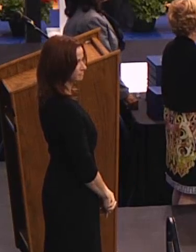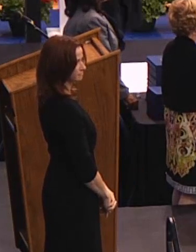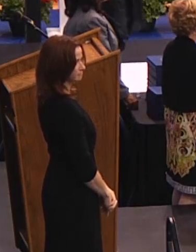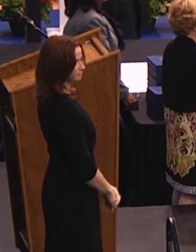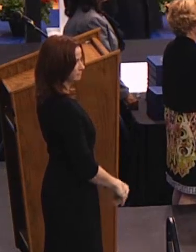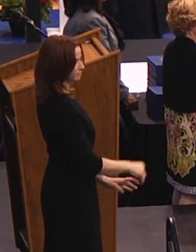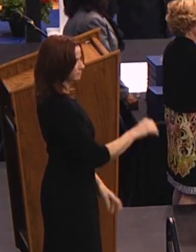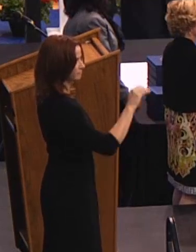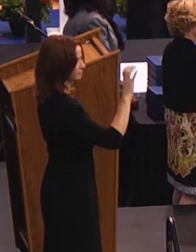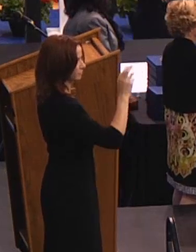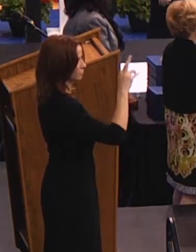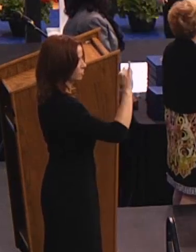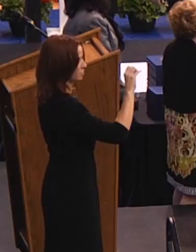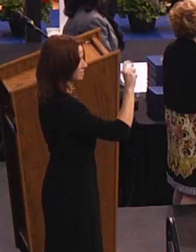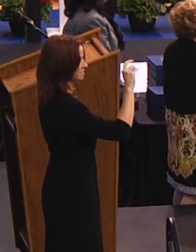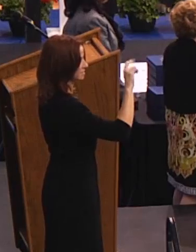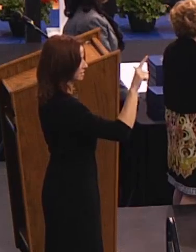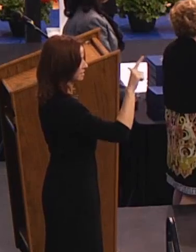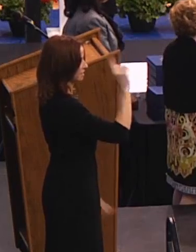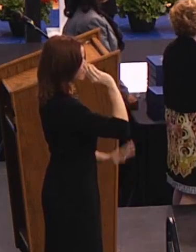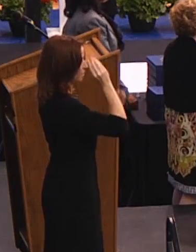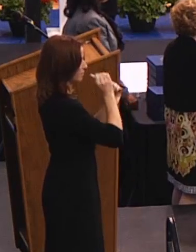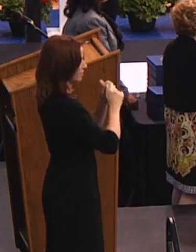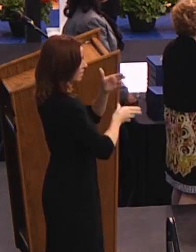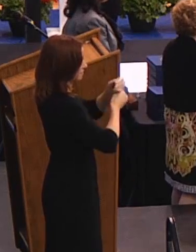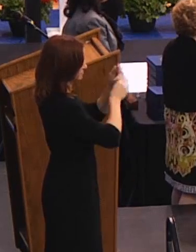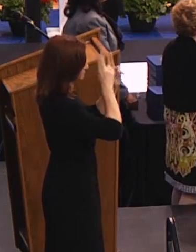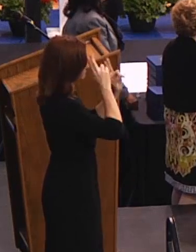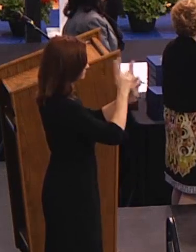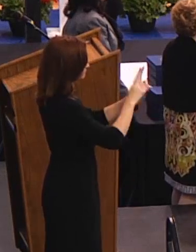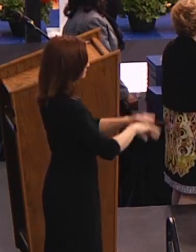Corey Lynn Steele, Barbering with Distinction.